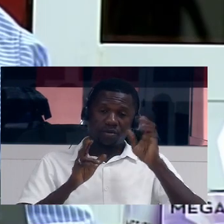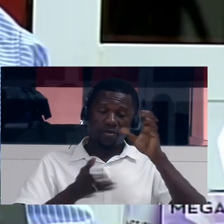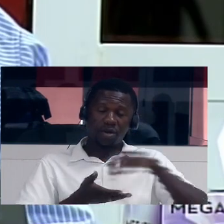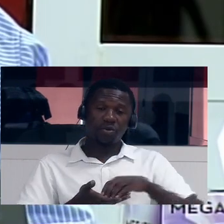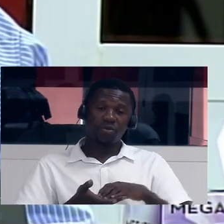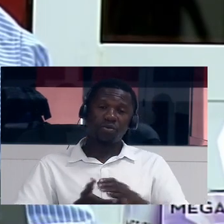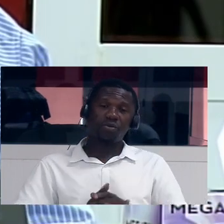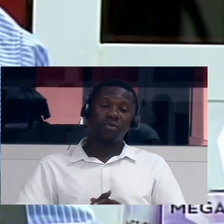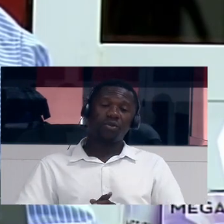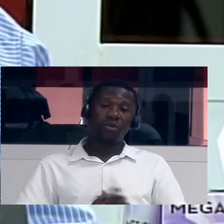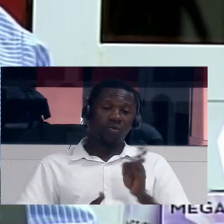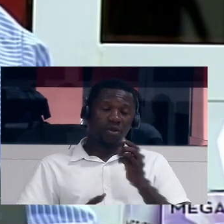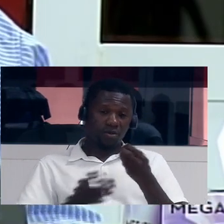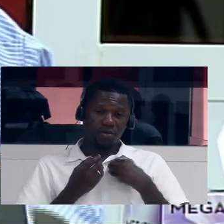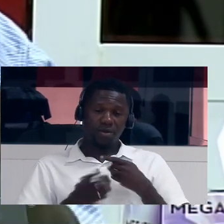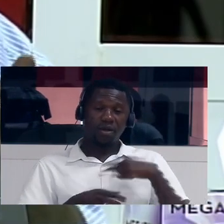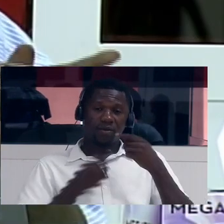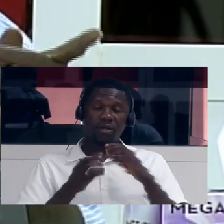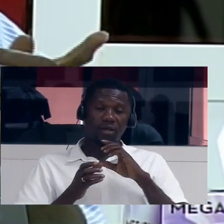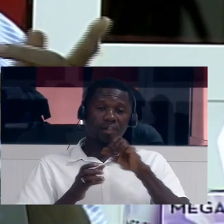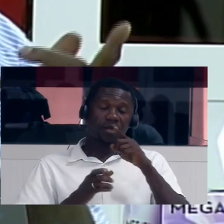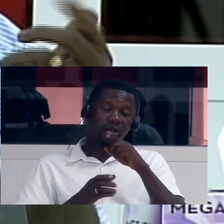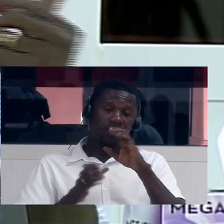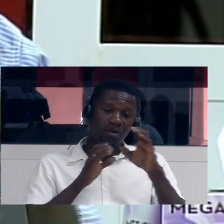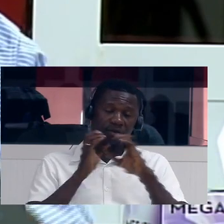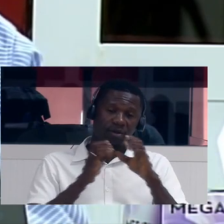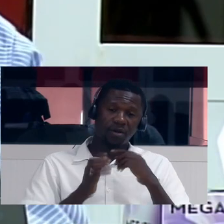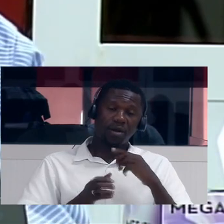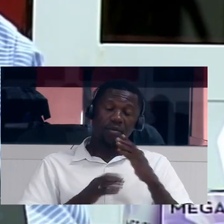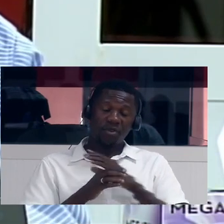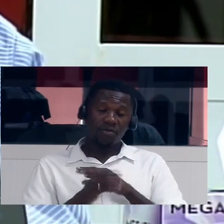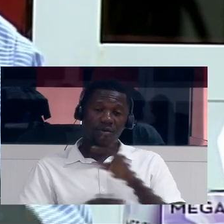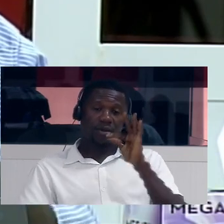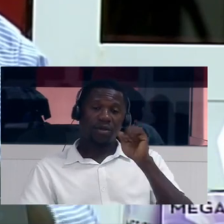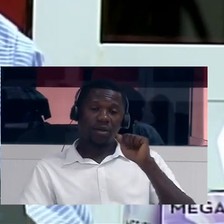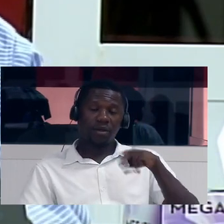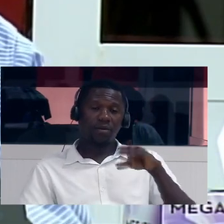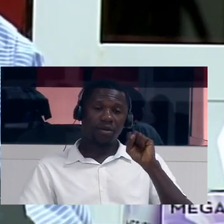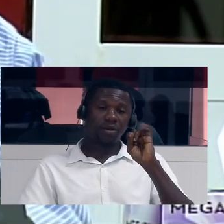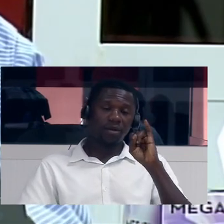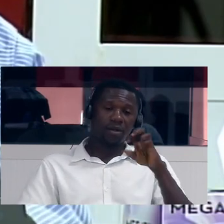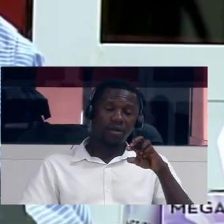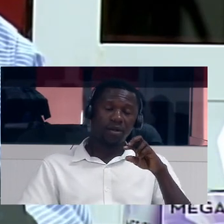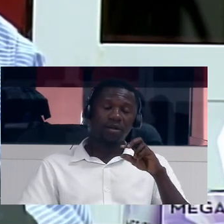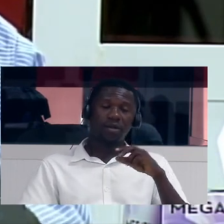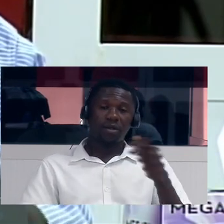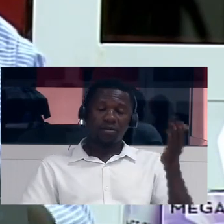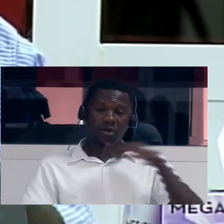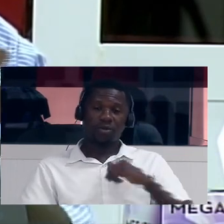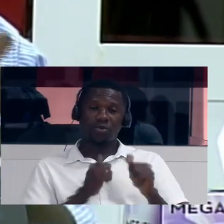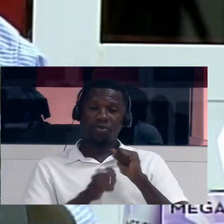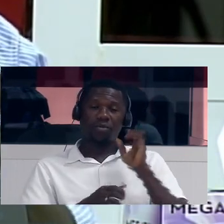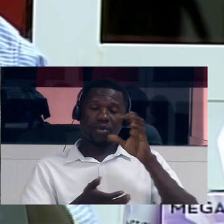later on after that conversation. In fact, before Tamsir came back to Banjul, my deputy, Sankung, this